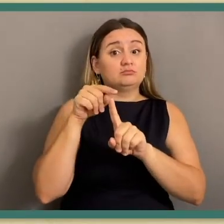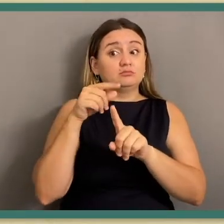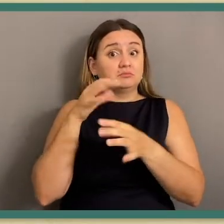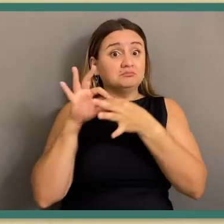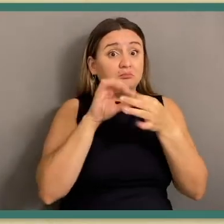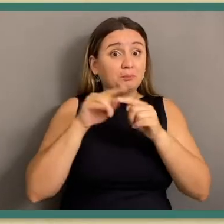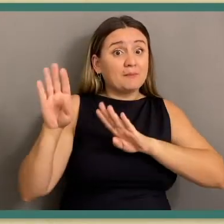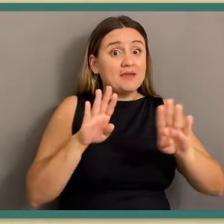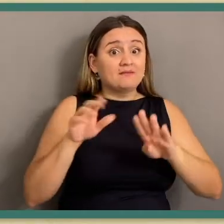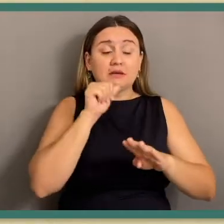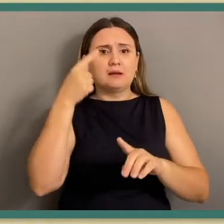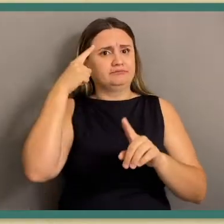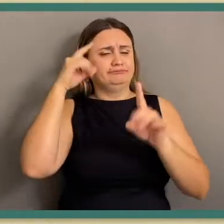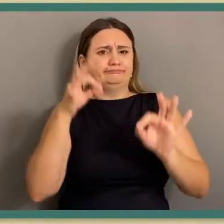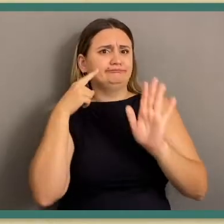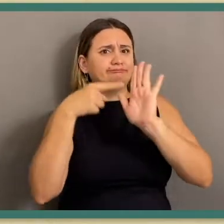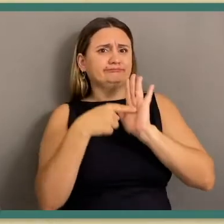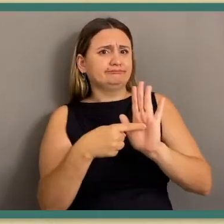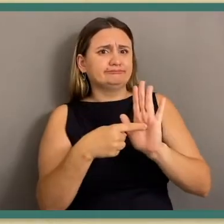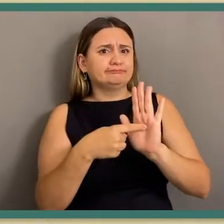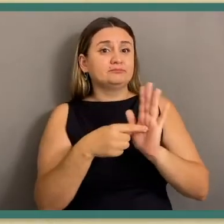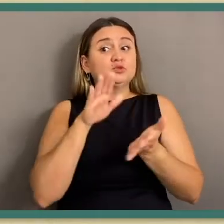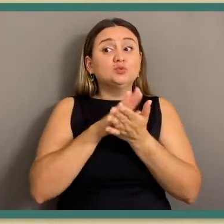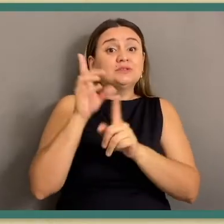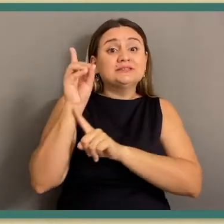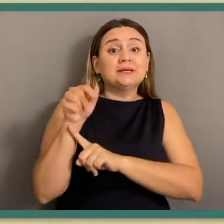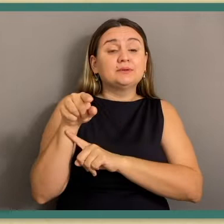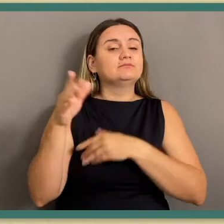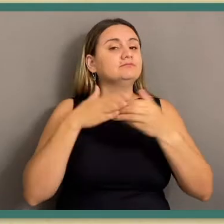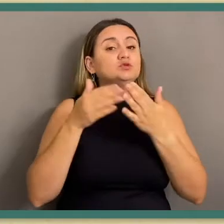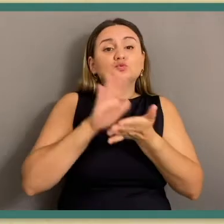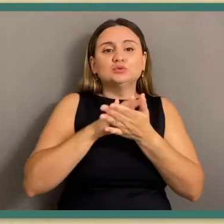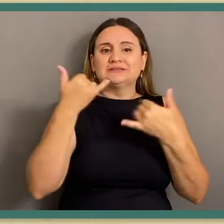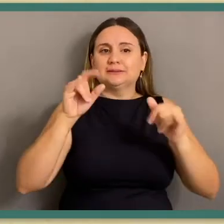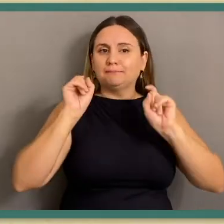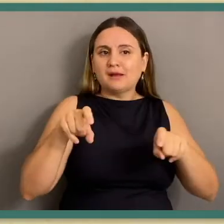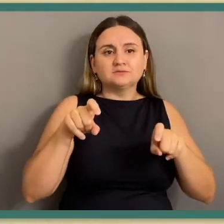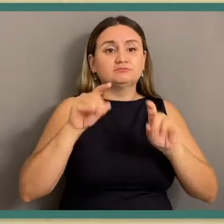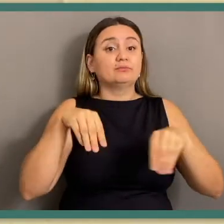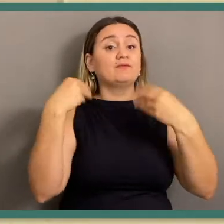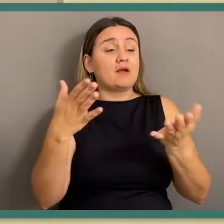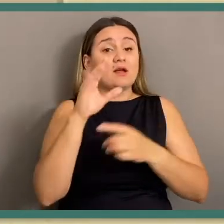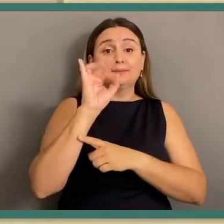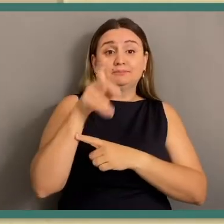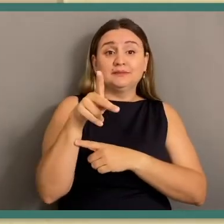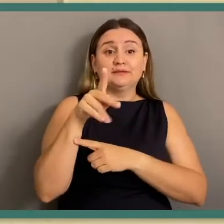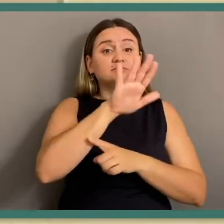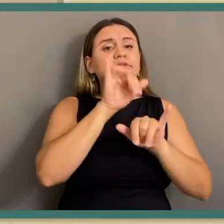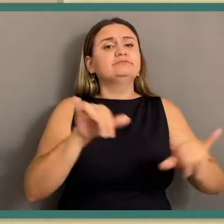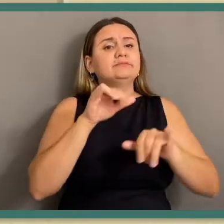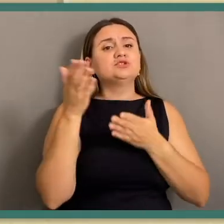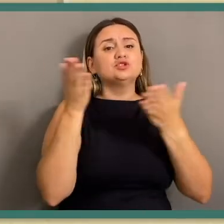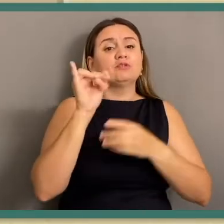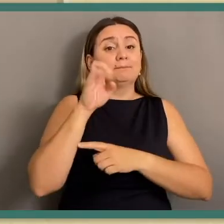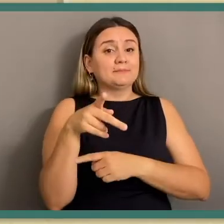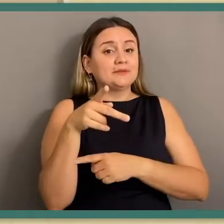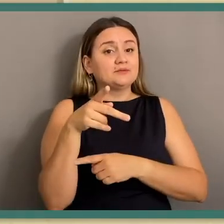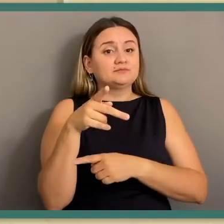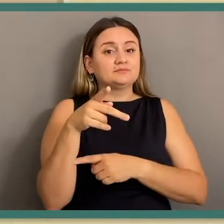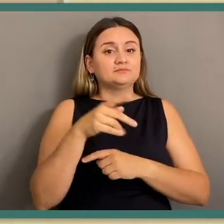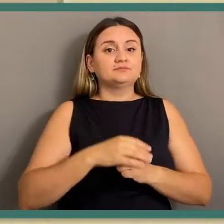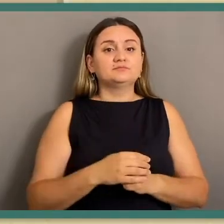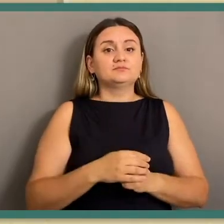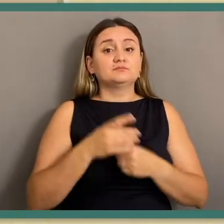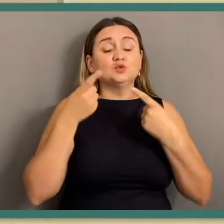the MDR determines the behavior was not a manifestation of the student's disability, the school must still provide the student with all of